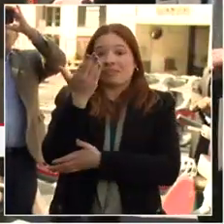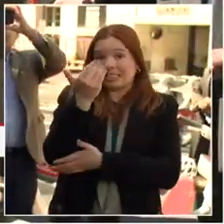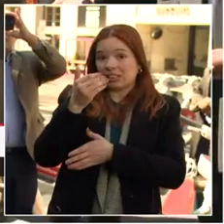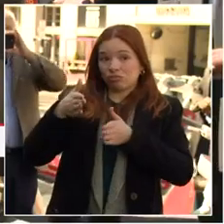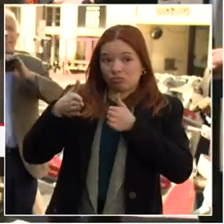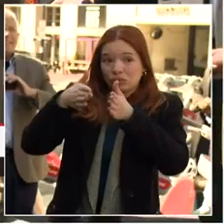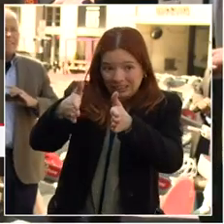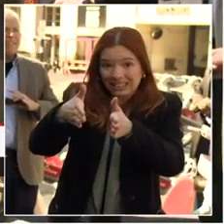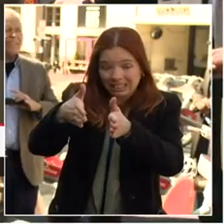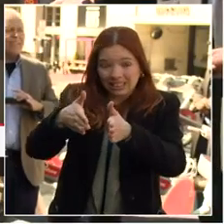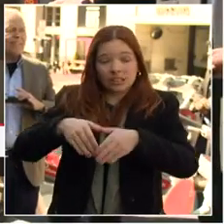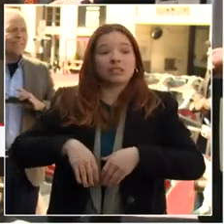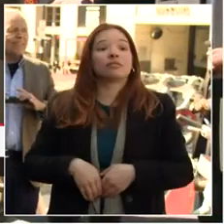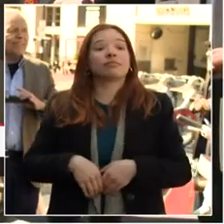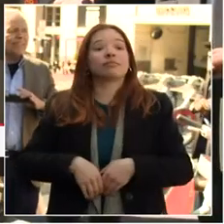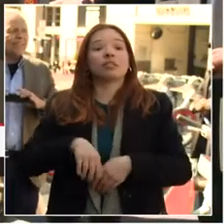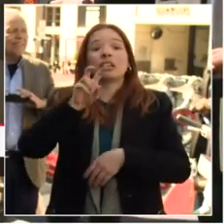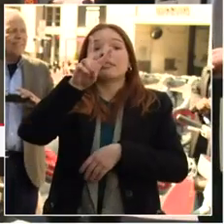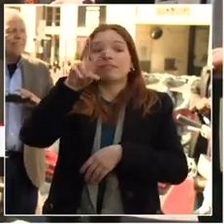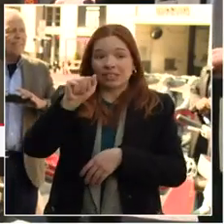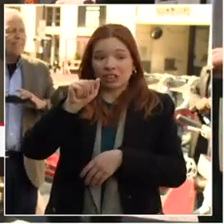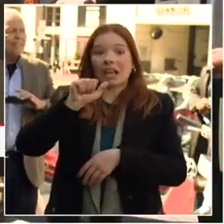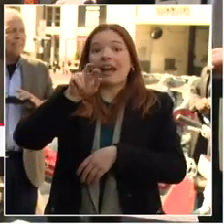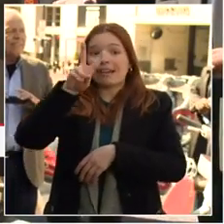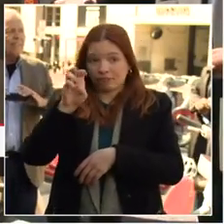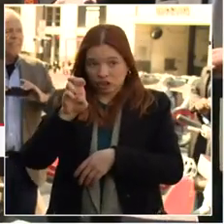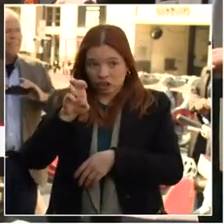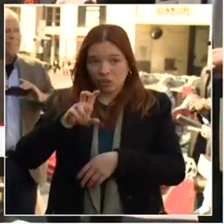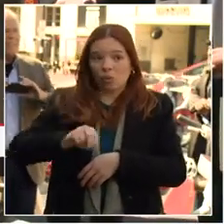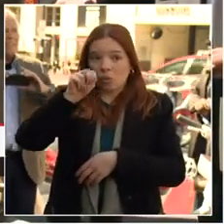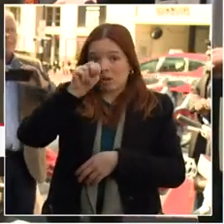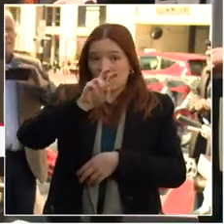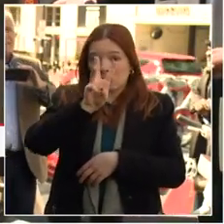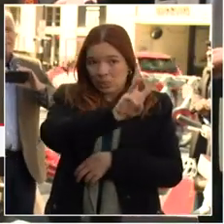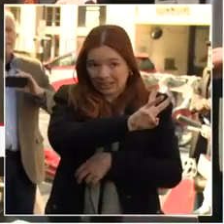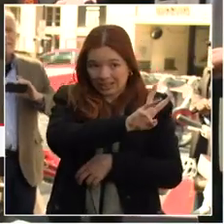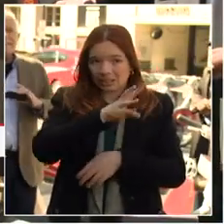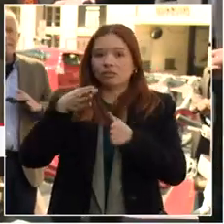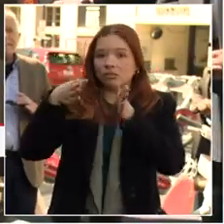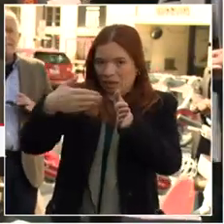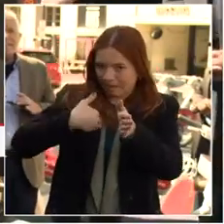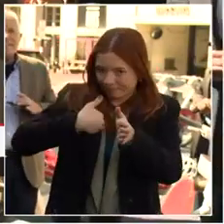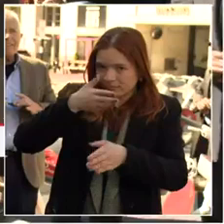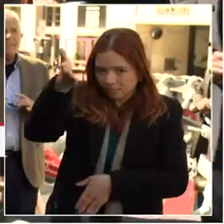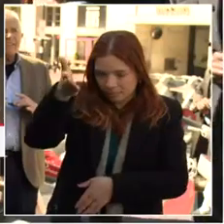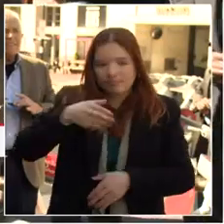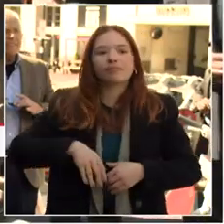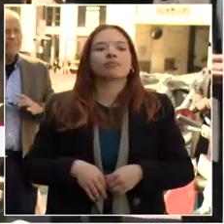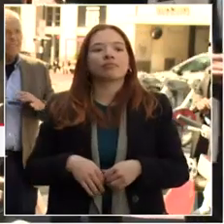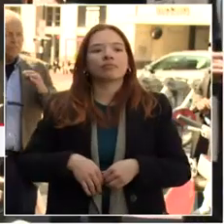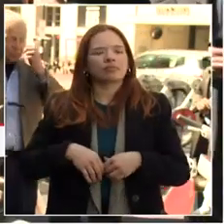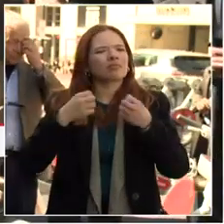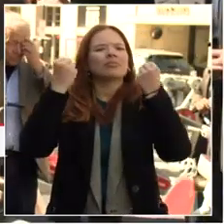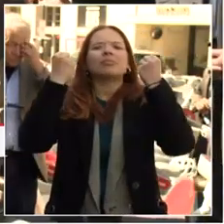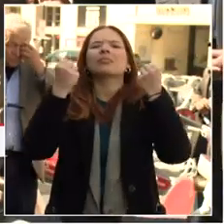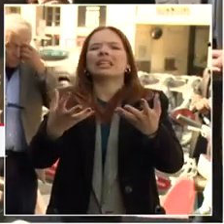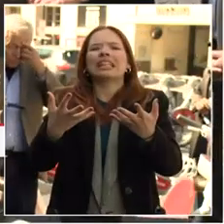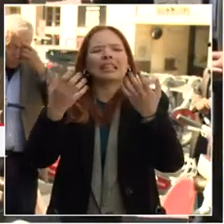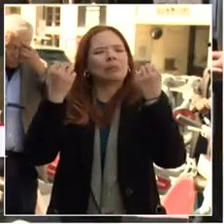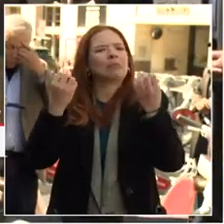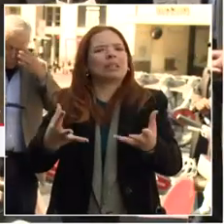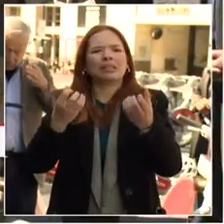Virginia Avenue Northwest cycle track. There are currently over 108 miles of bikeways in the district, with over 30 of those miles being